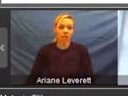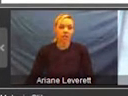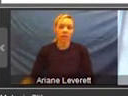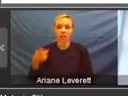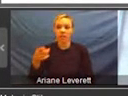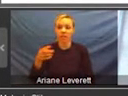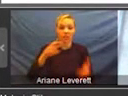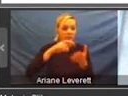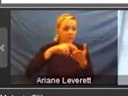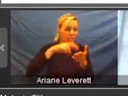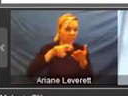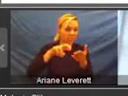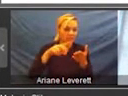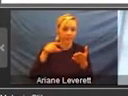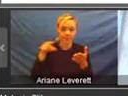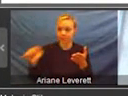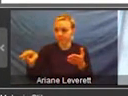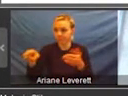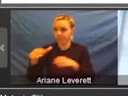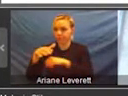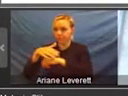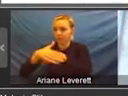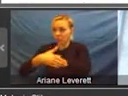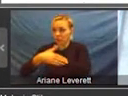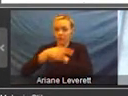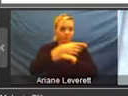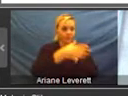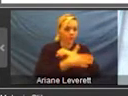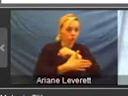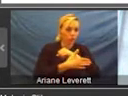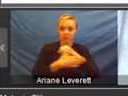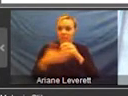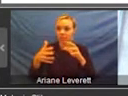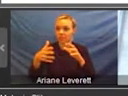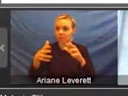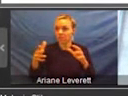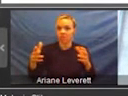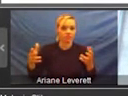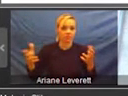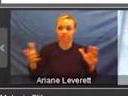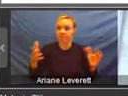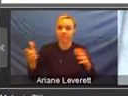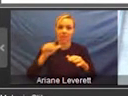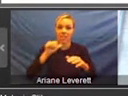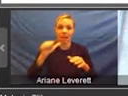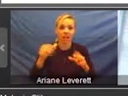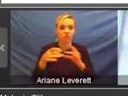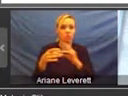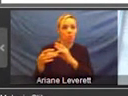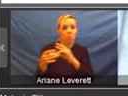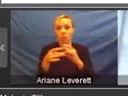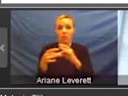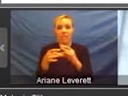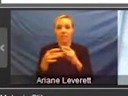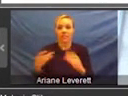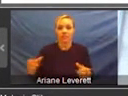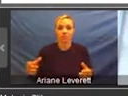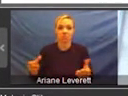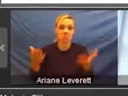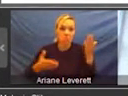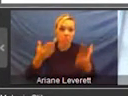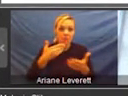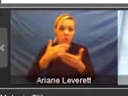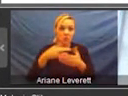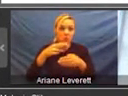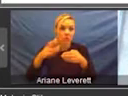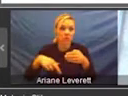coordinated well between different countries, so there might be promising results also in the informal sector, where a lot is happening. There